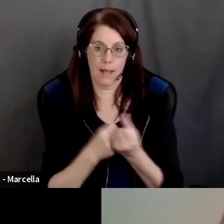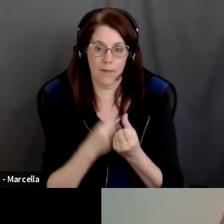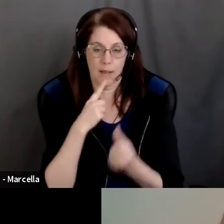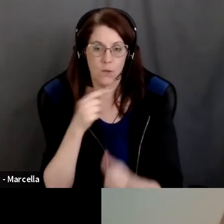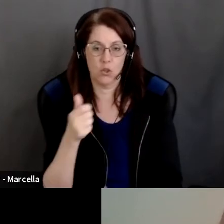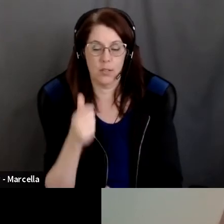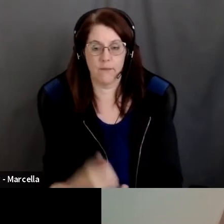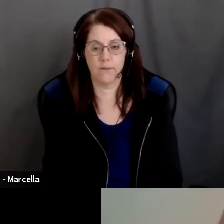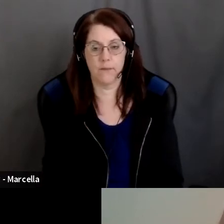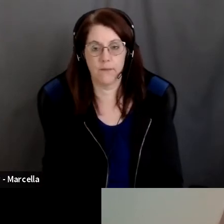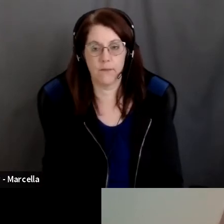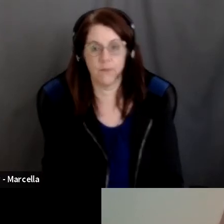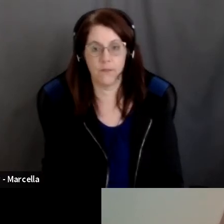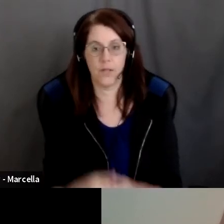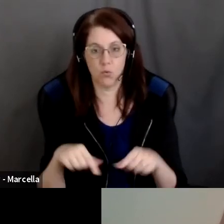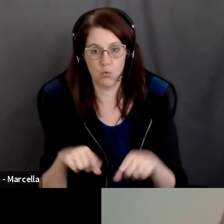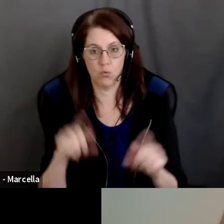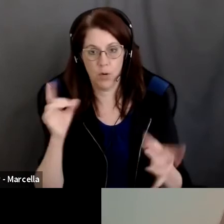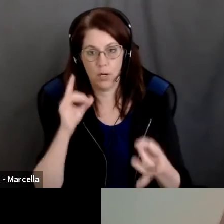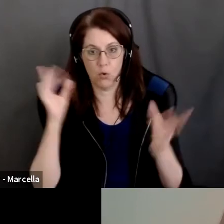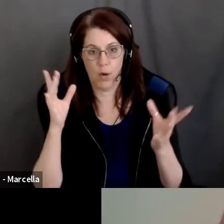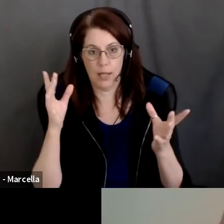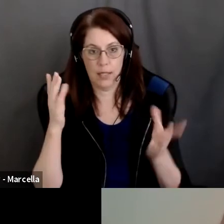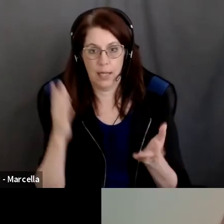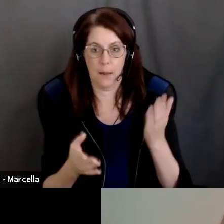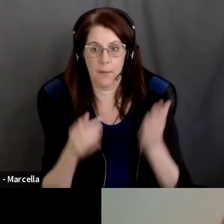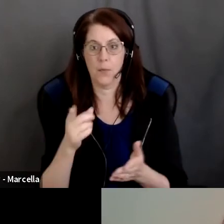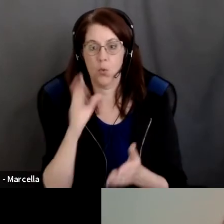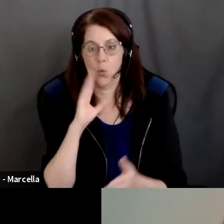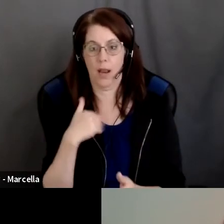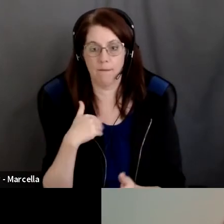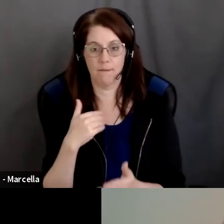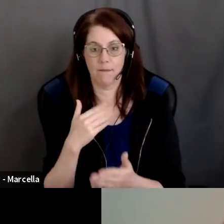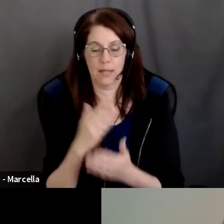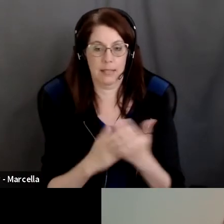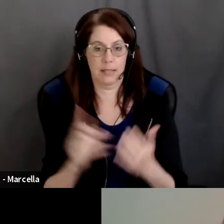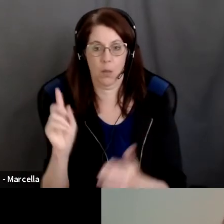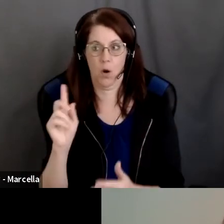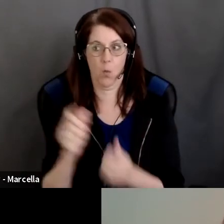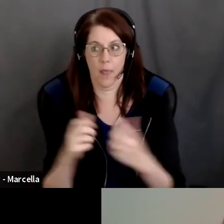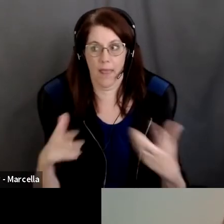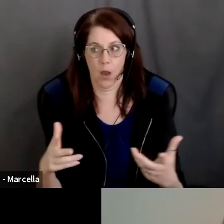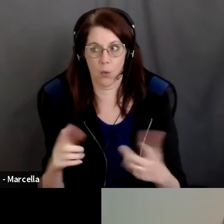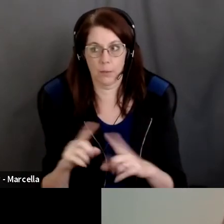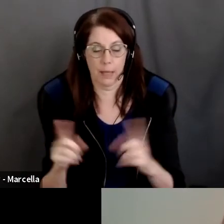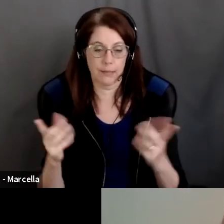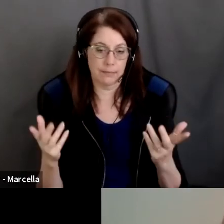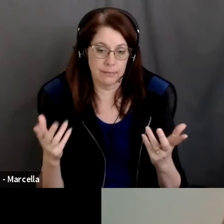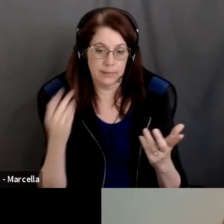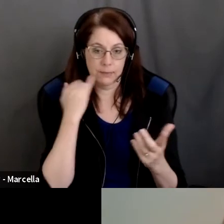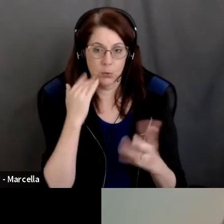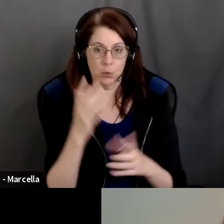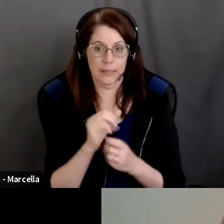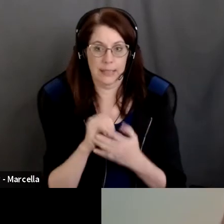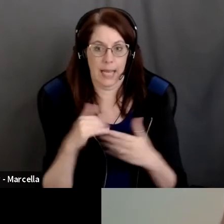behalf. During a crisis, you may end up somewhere without, but if you can get that animal